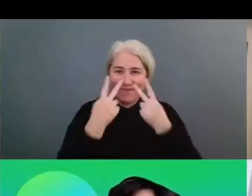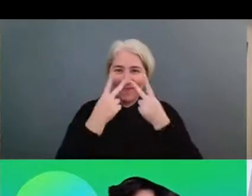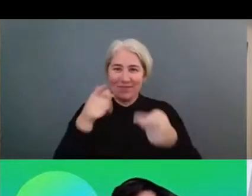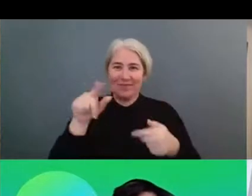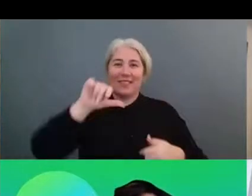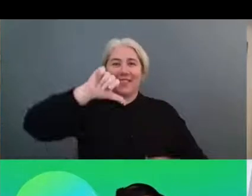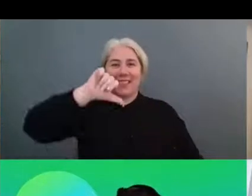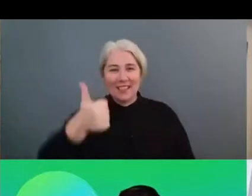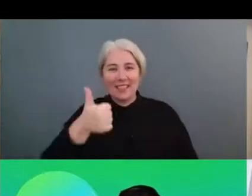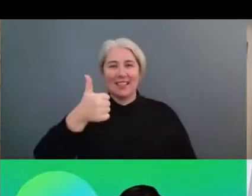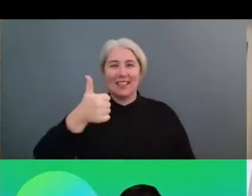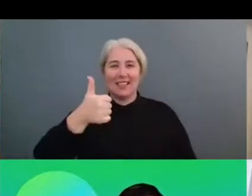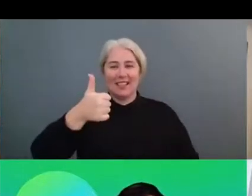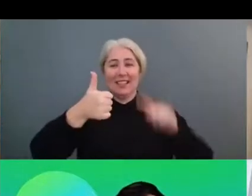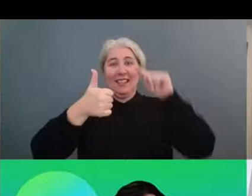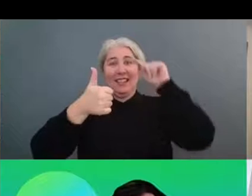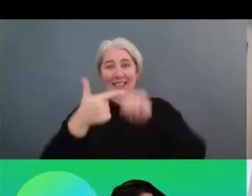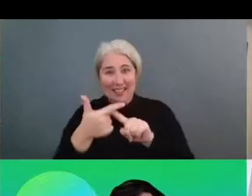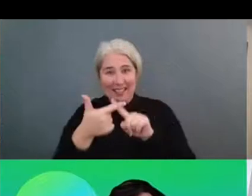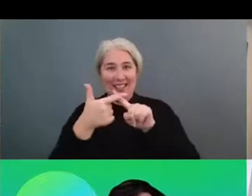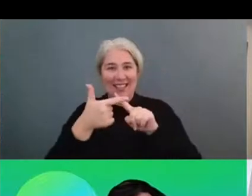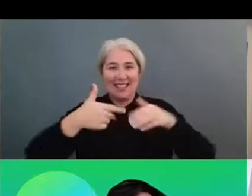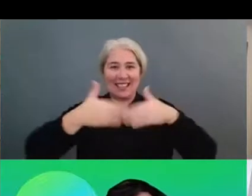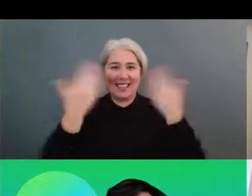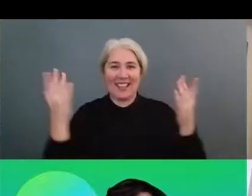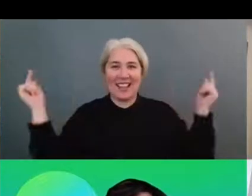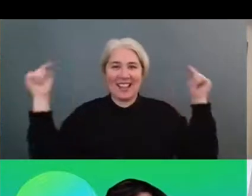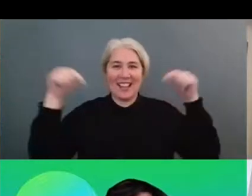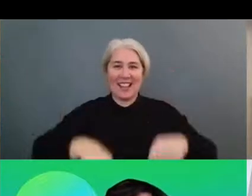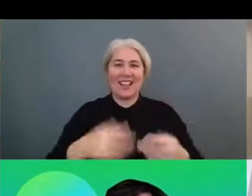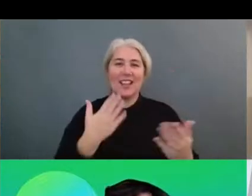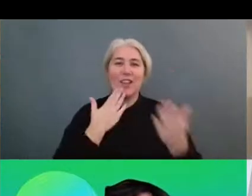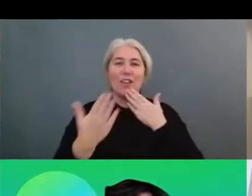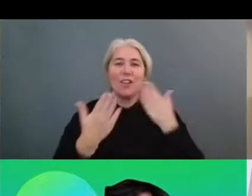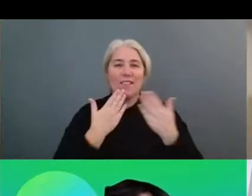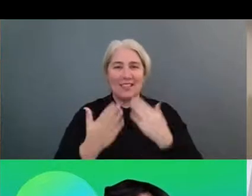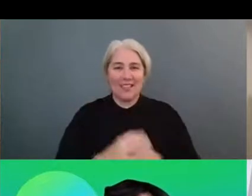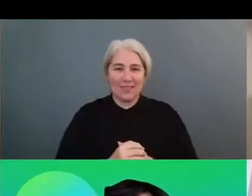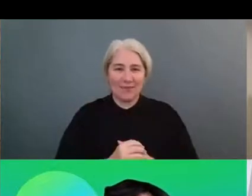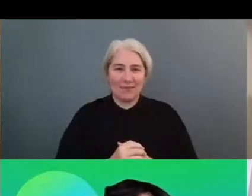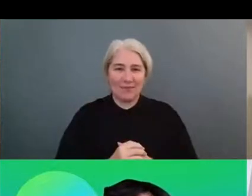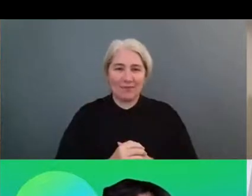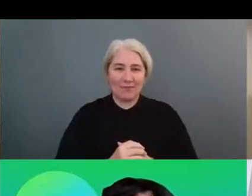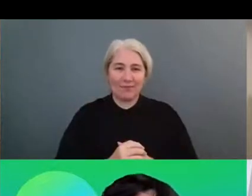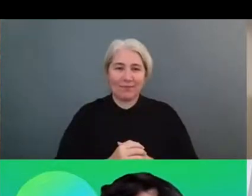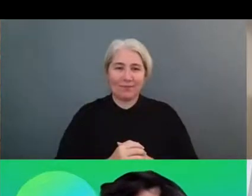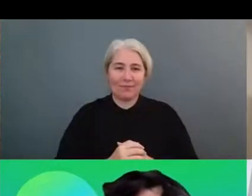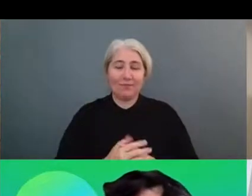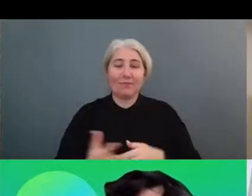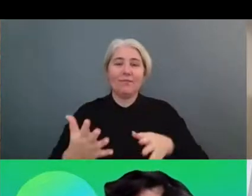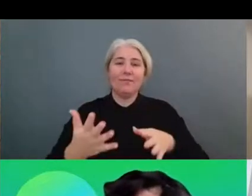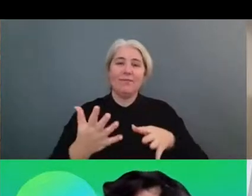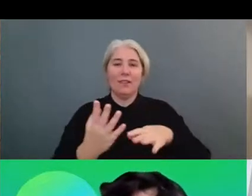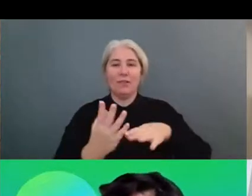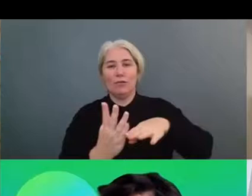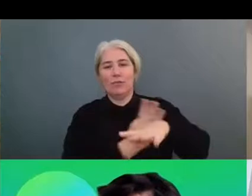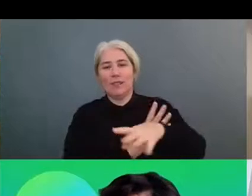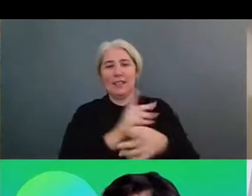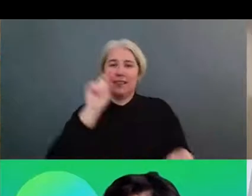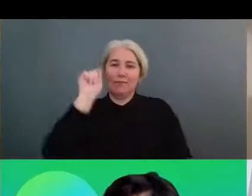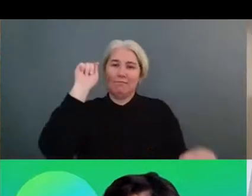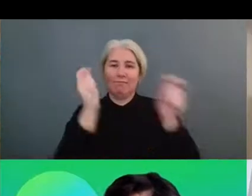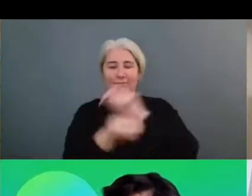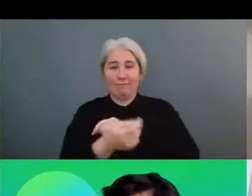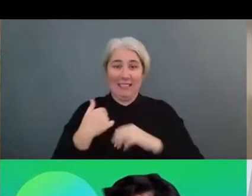Shots, Sports and the European Green Evolution. We just had a fantastic opening speech from Maëlle Besson, who is the head